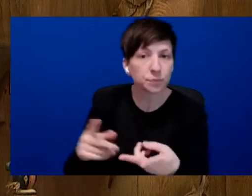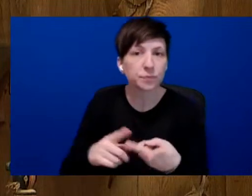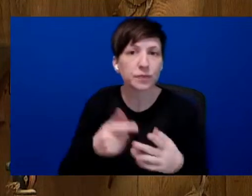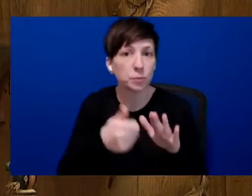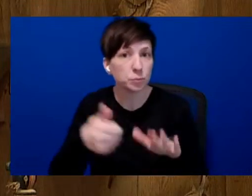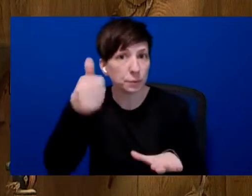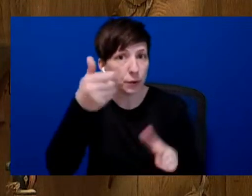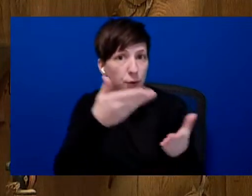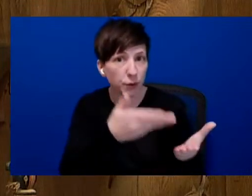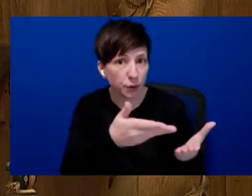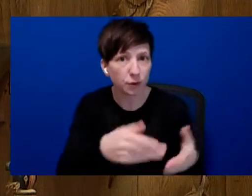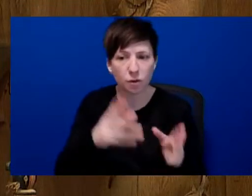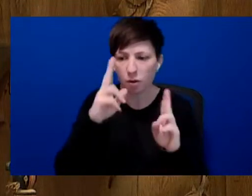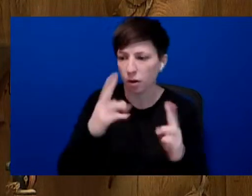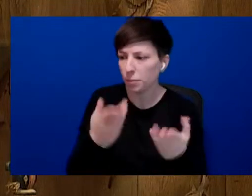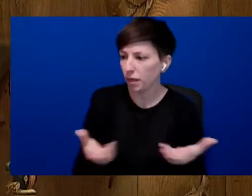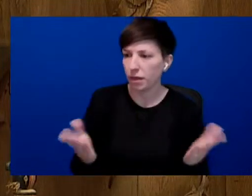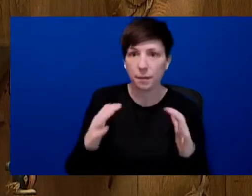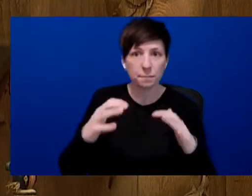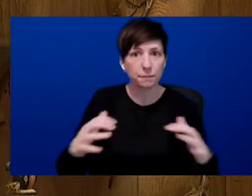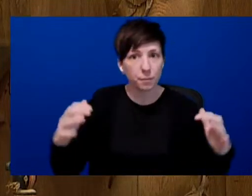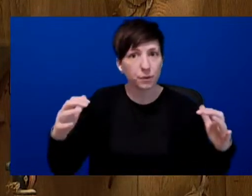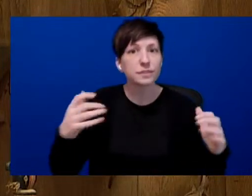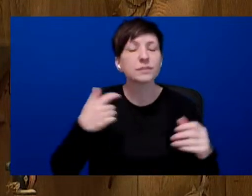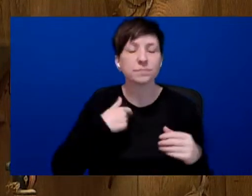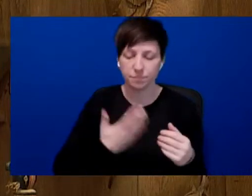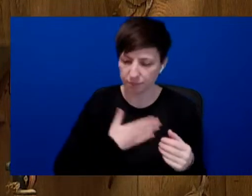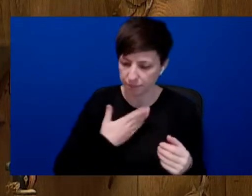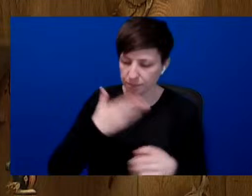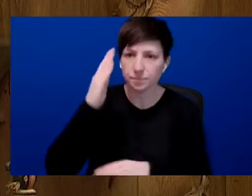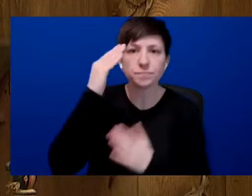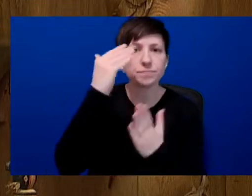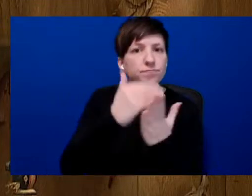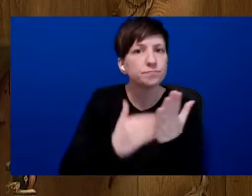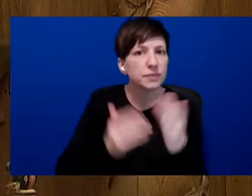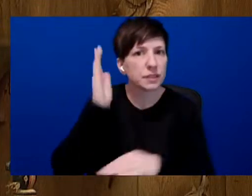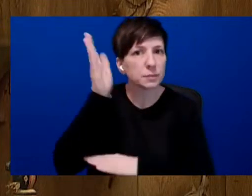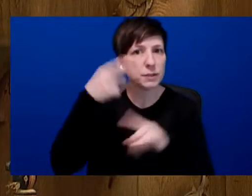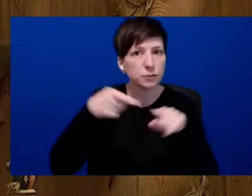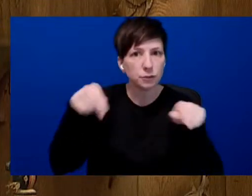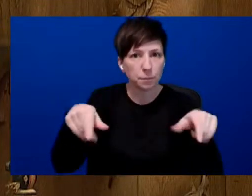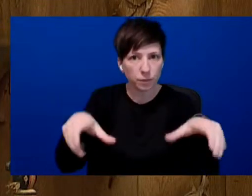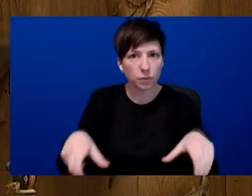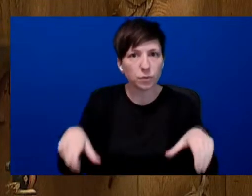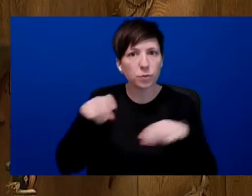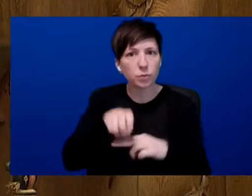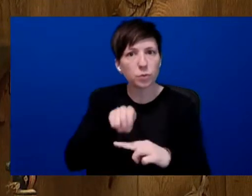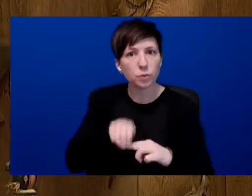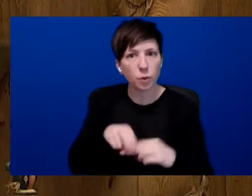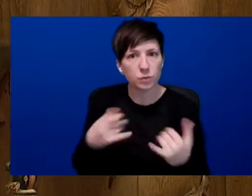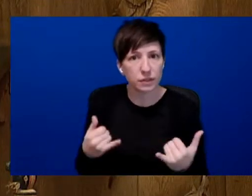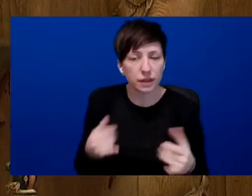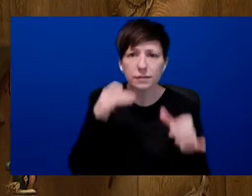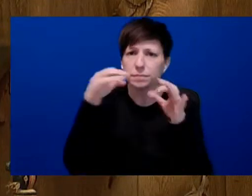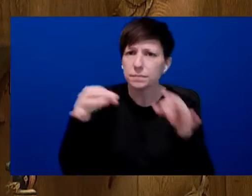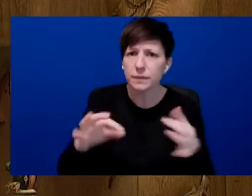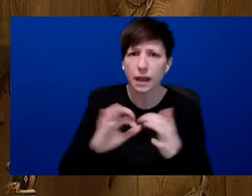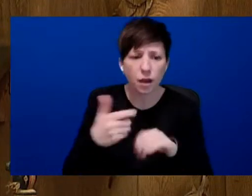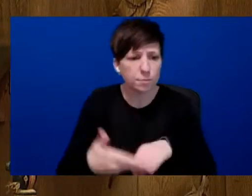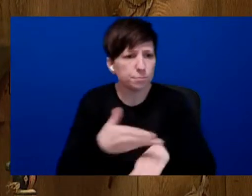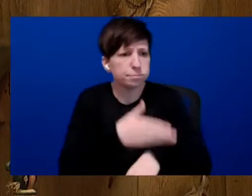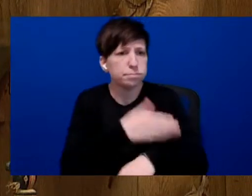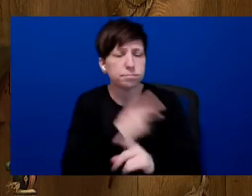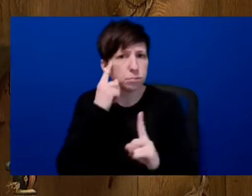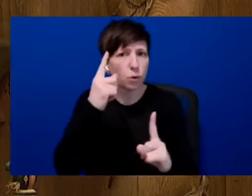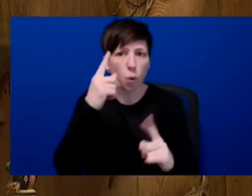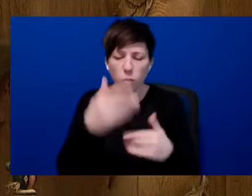speech from the throne, laying out your government's plan to build a stronger BC that works better for people now and into the